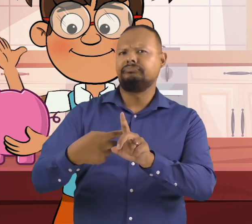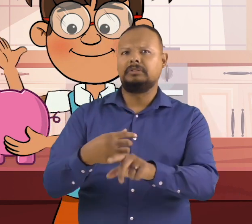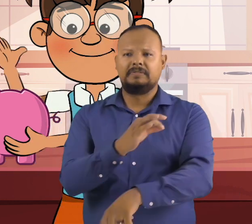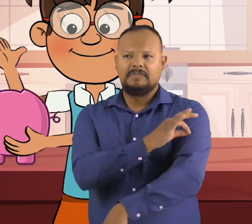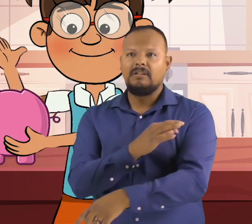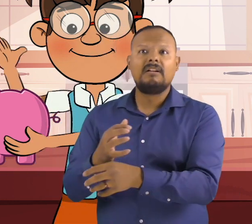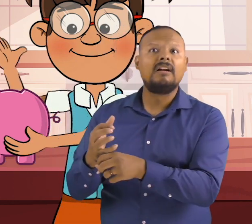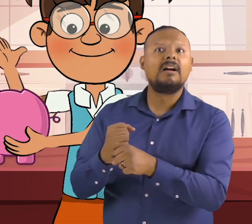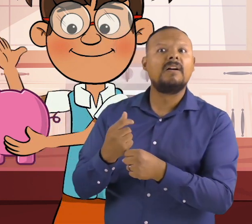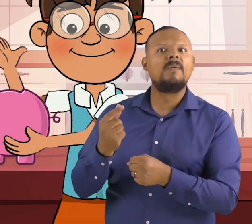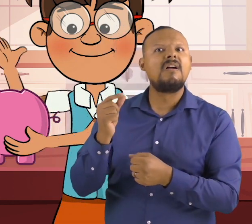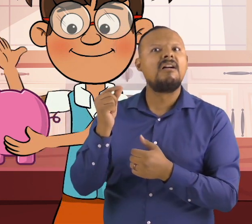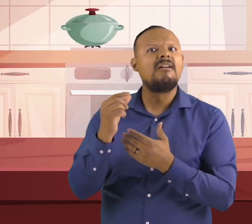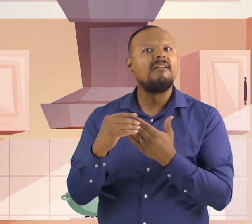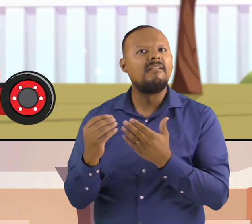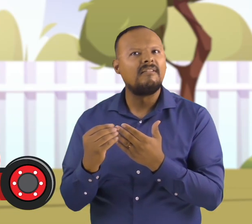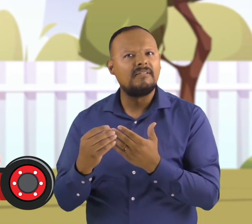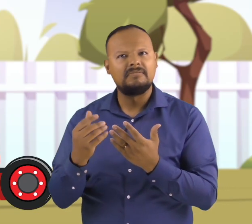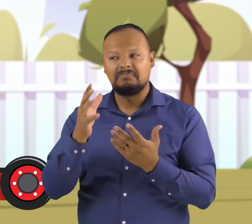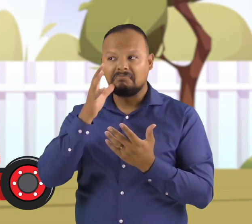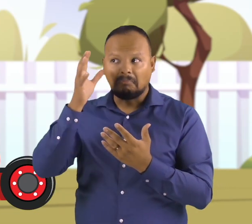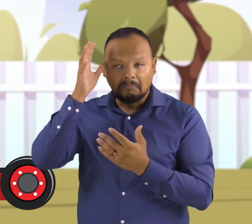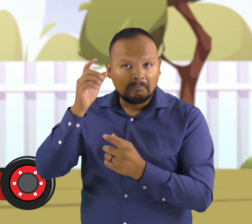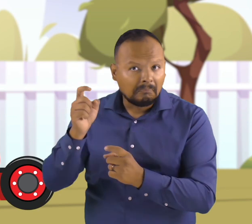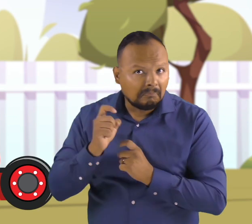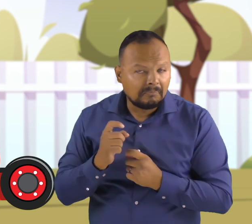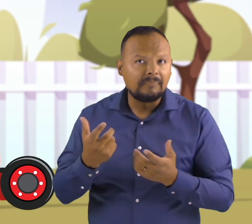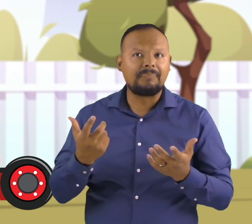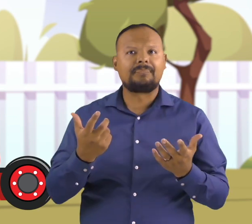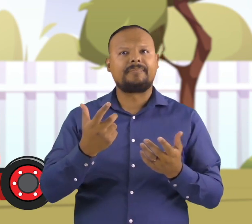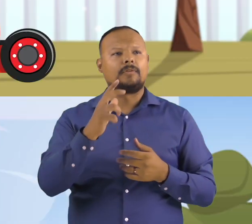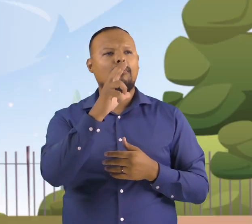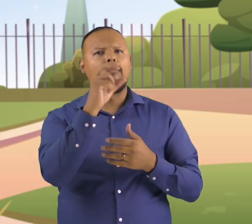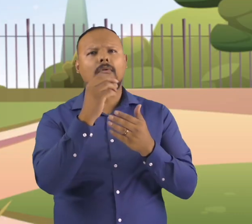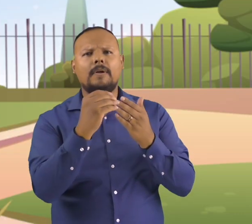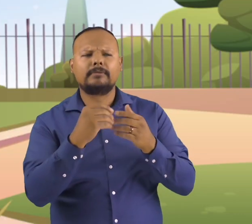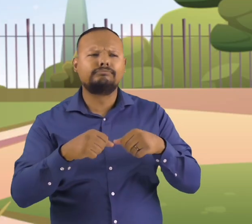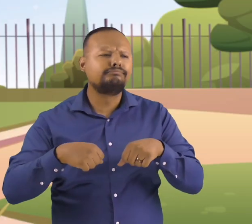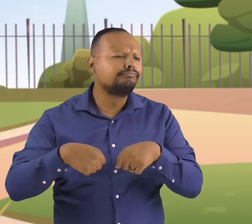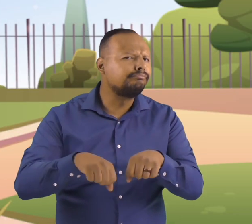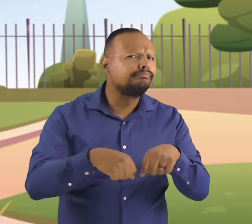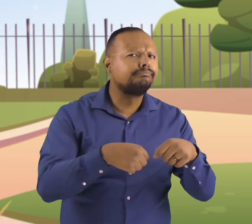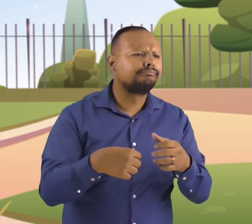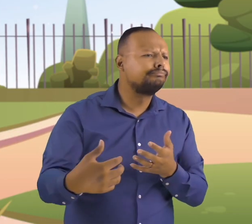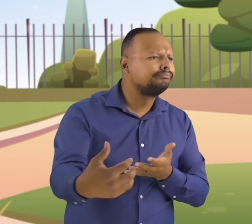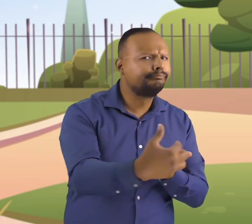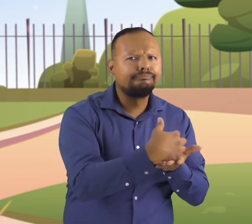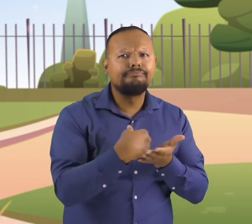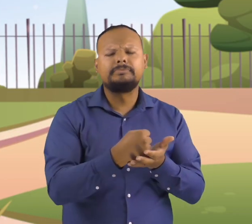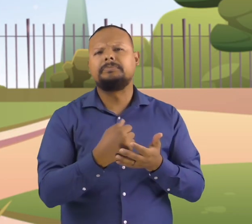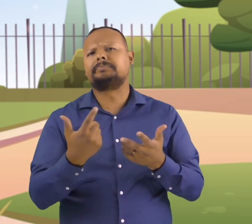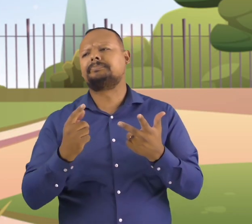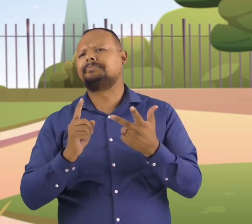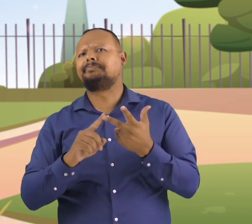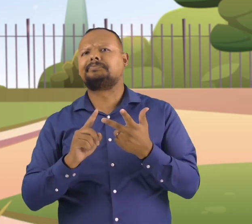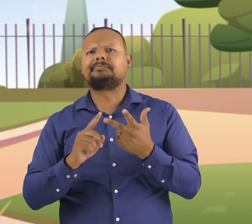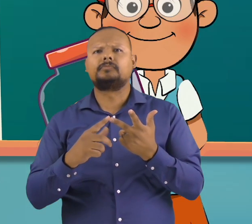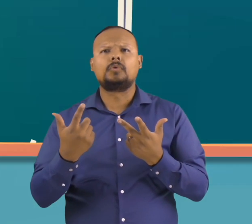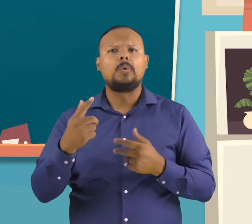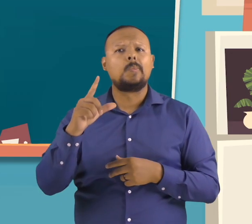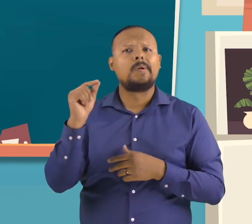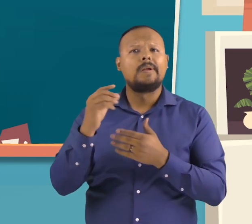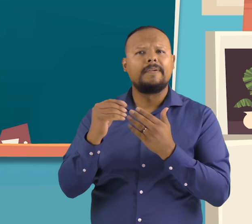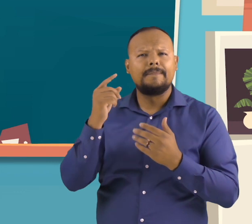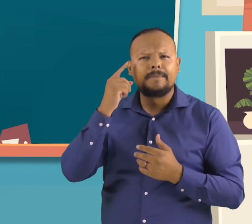$20 allowance, $30 for mowing lawns, and $20 for pet sitting,